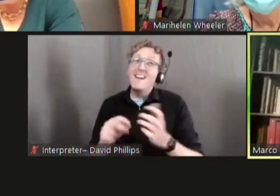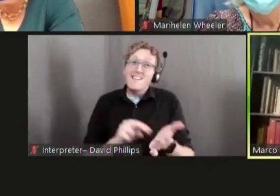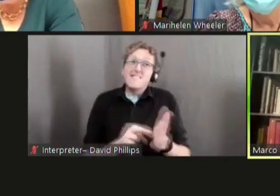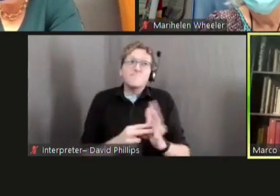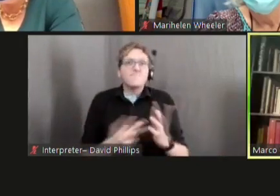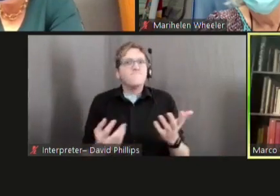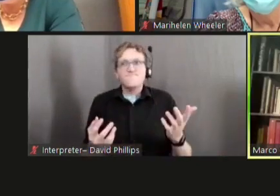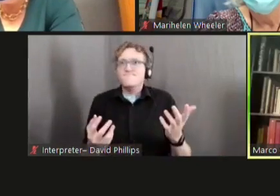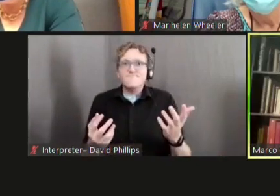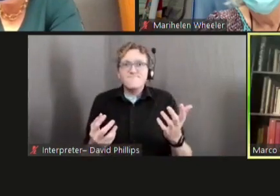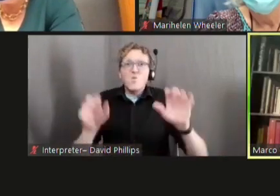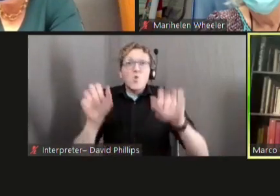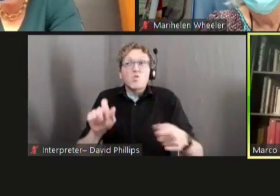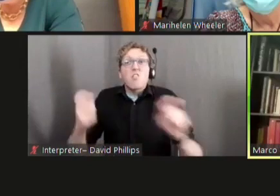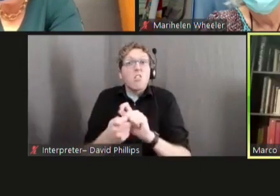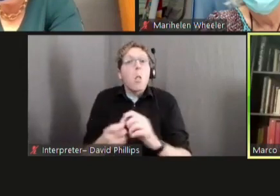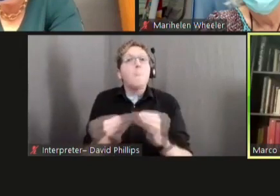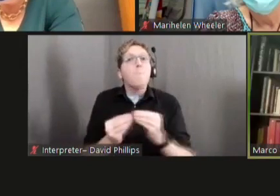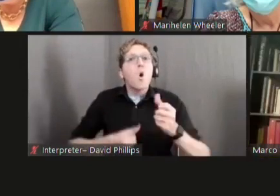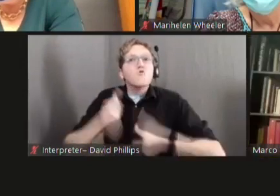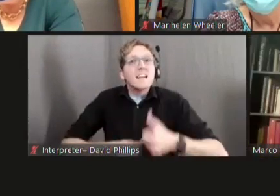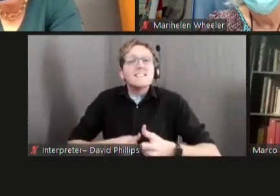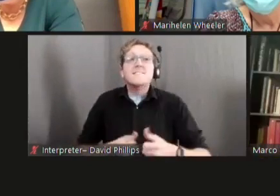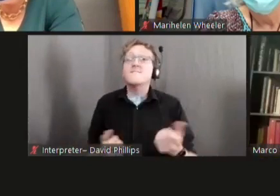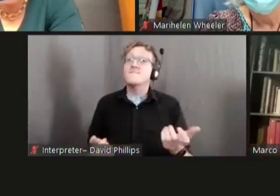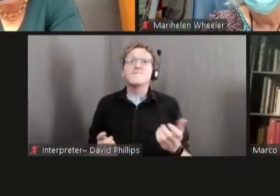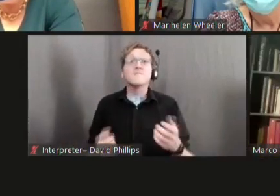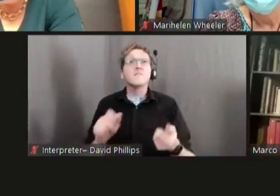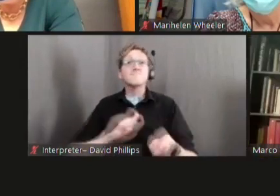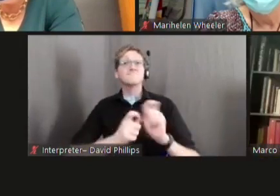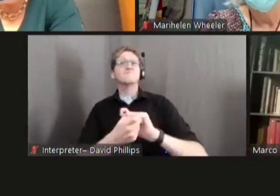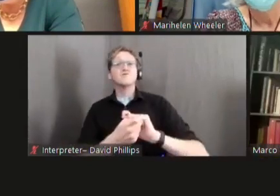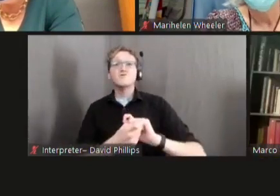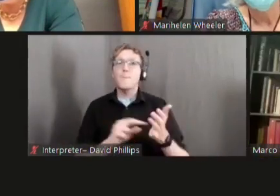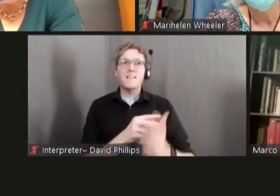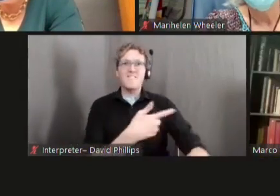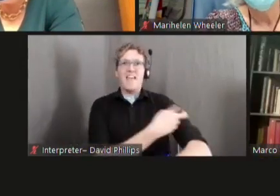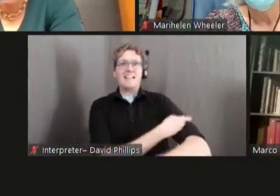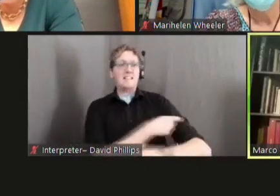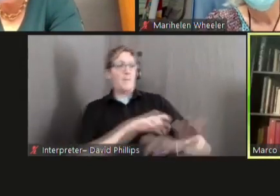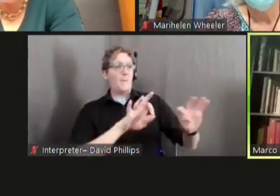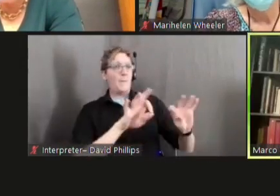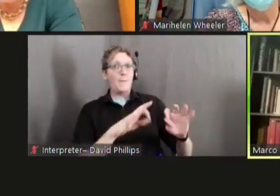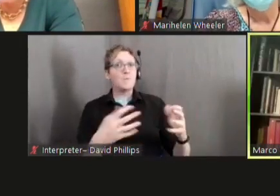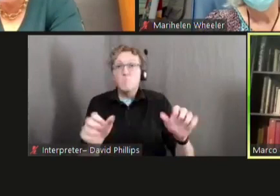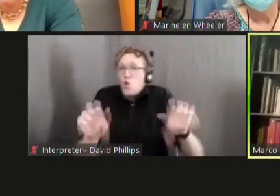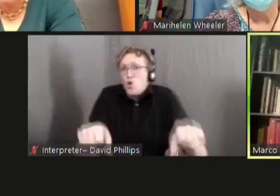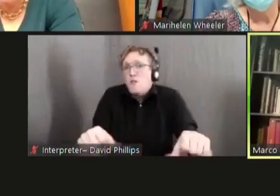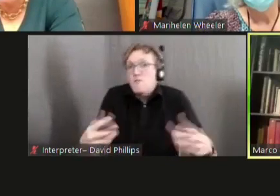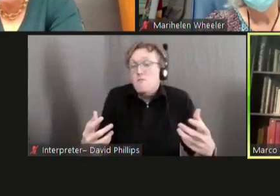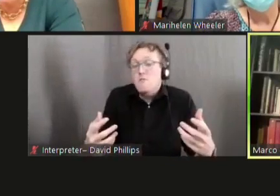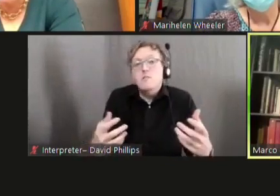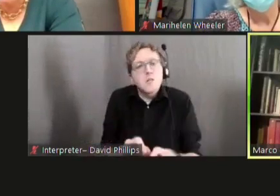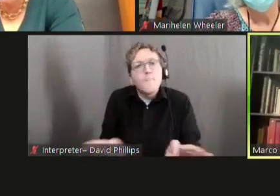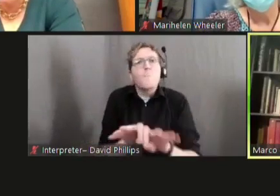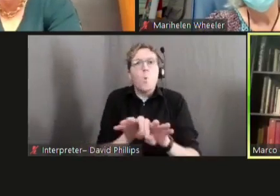more aggressive variant or a vaccine-resistant variant in the next future. So it is absolutely paramount that we keep